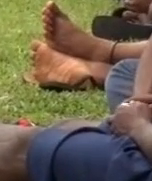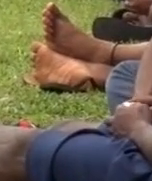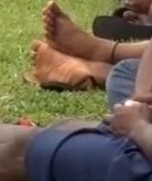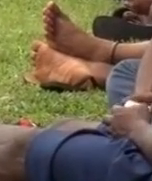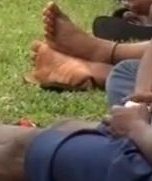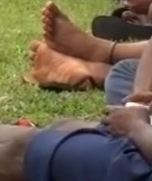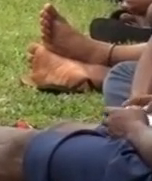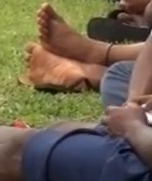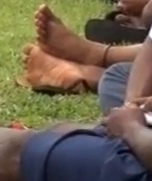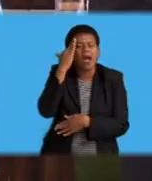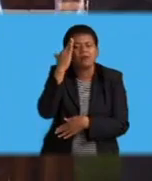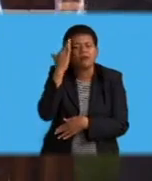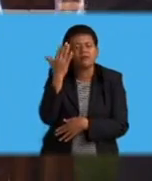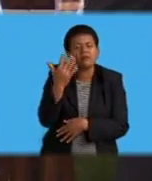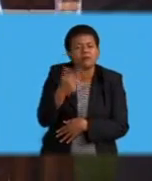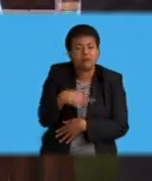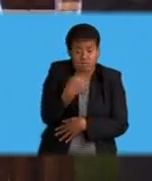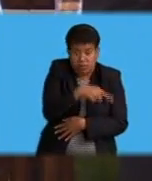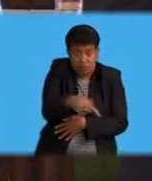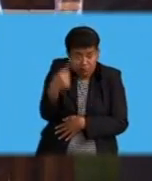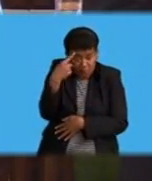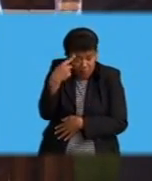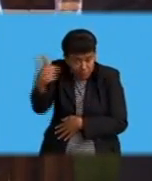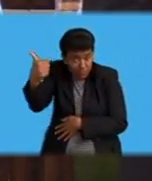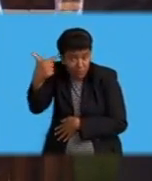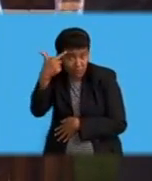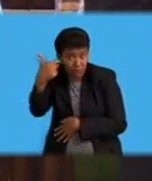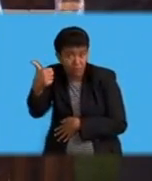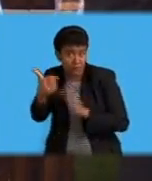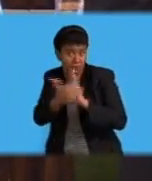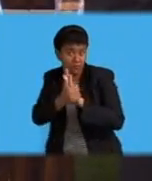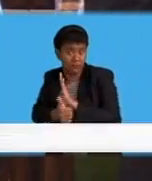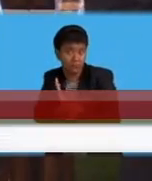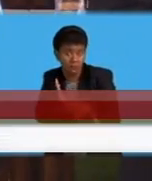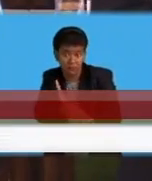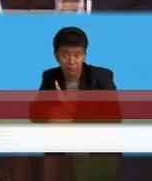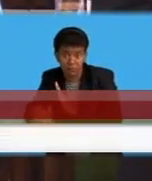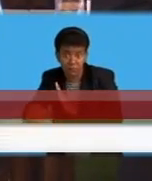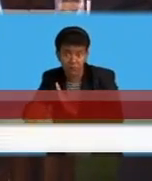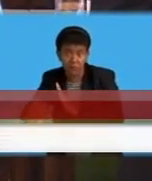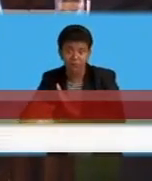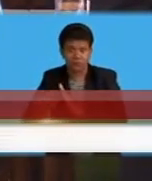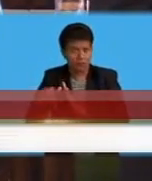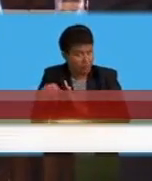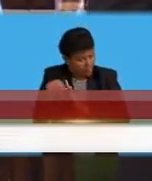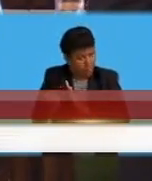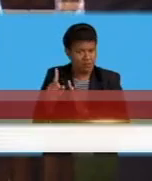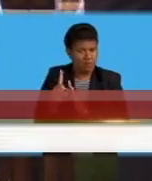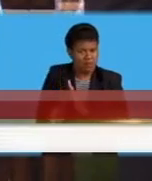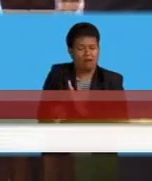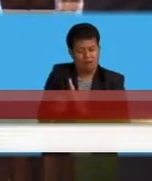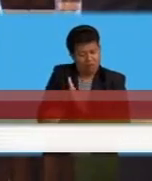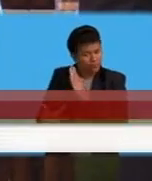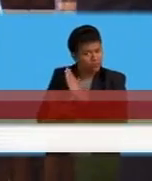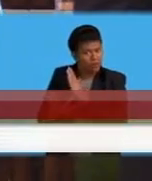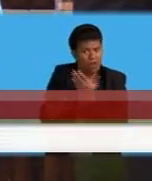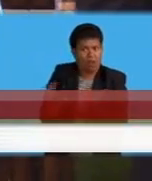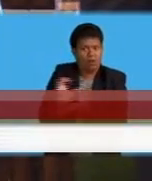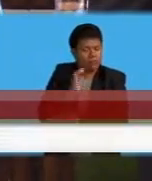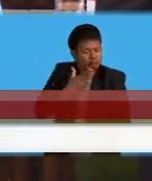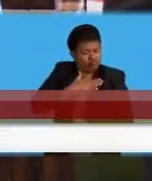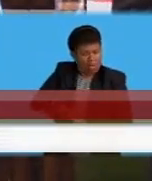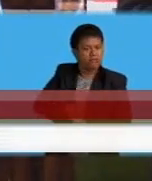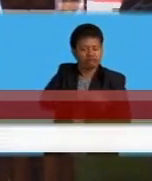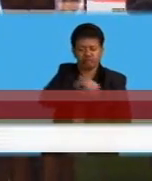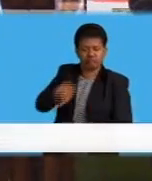in technical areas. We don't want to brand this technical college as initially that we had this